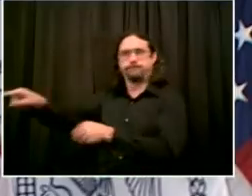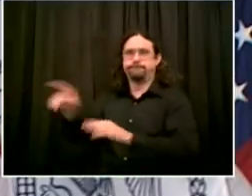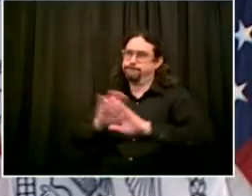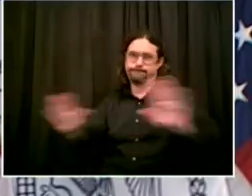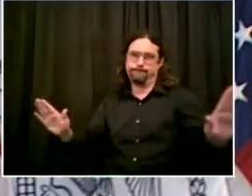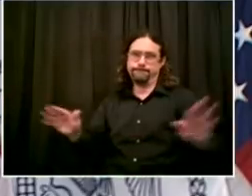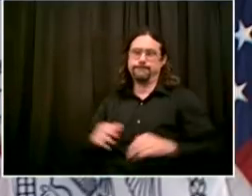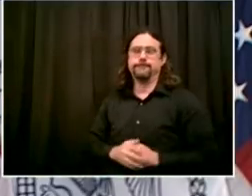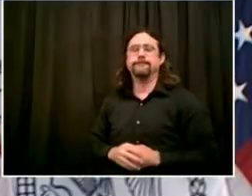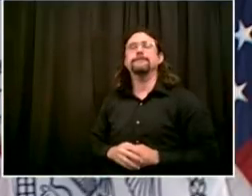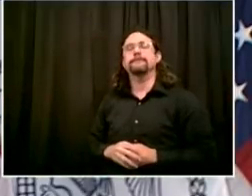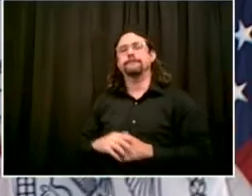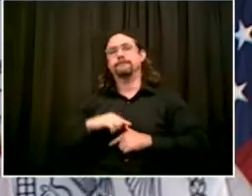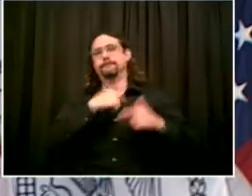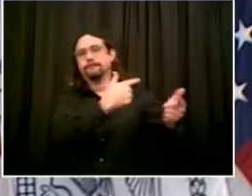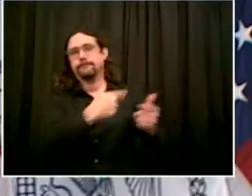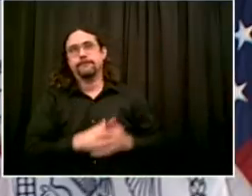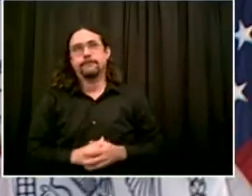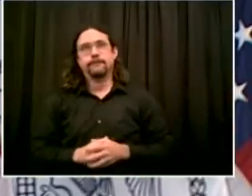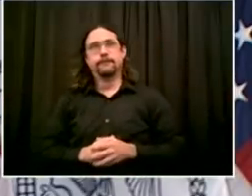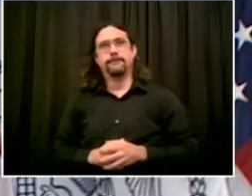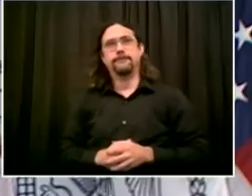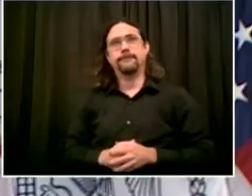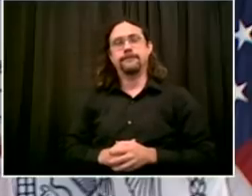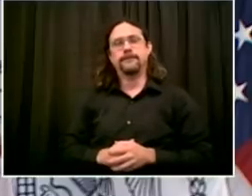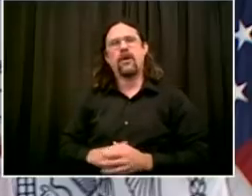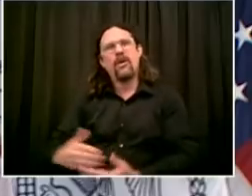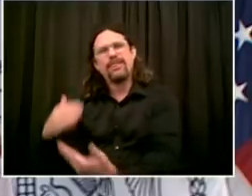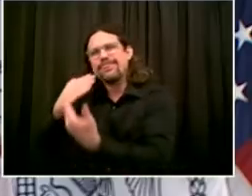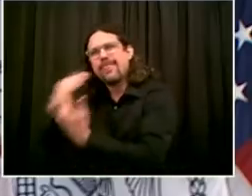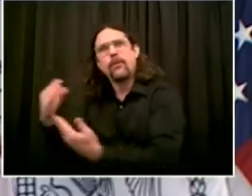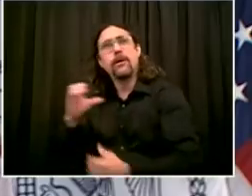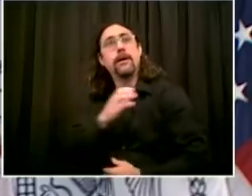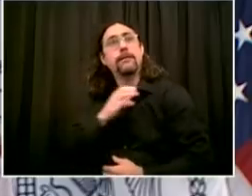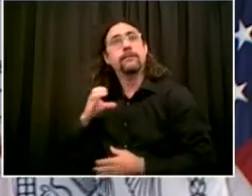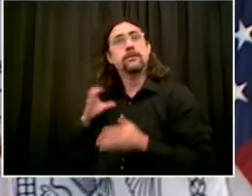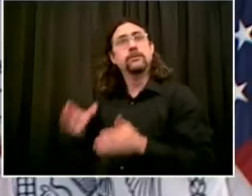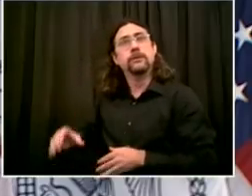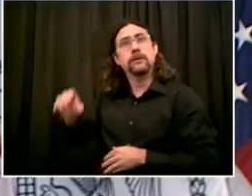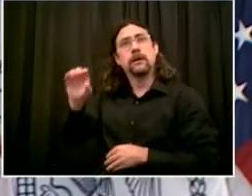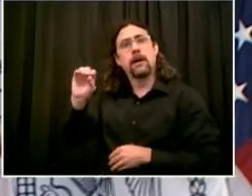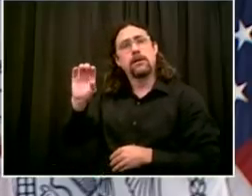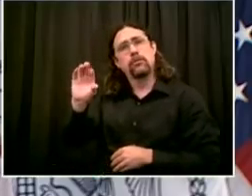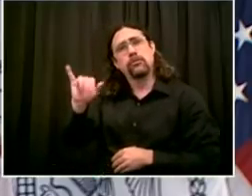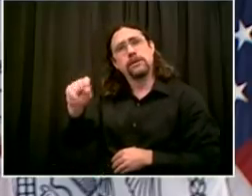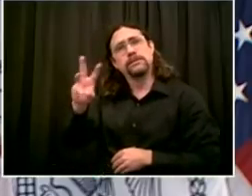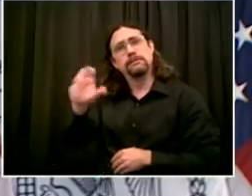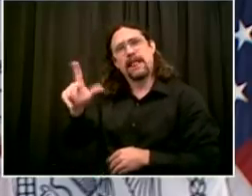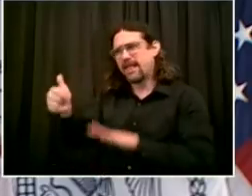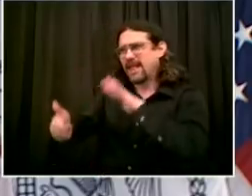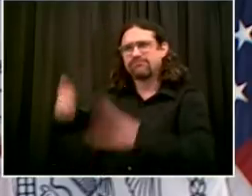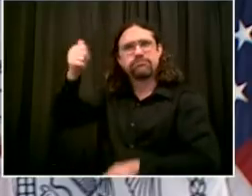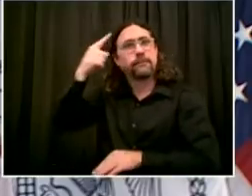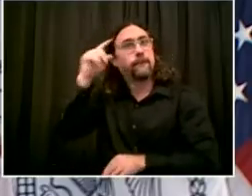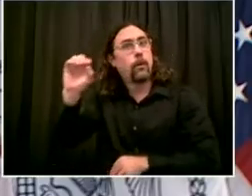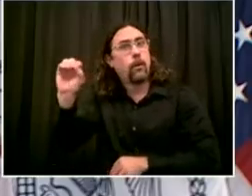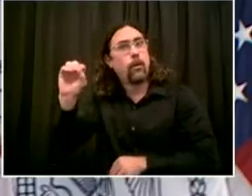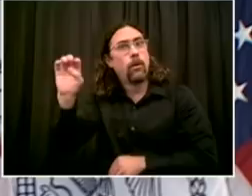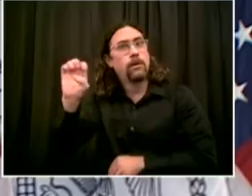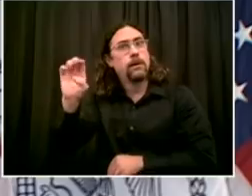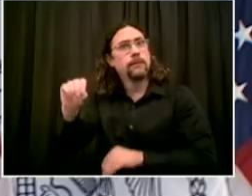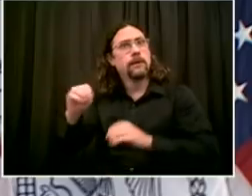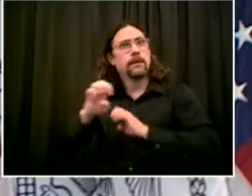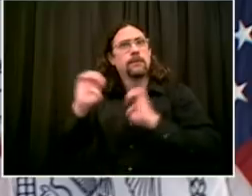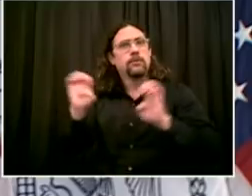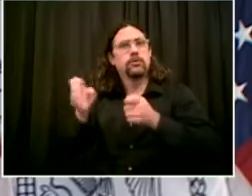emergency management. I know you're doing a lot to keep us all safe. And everyone will be providing additional updates throughout the day. But